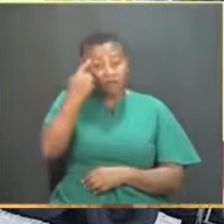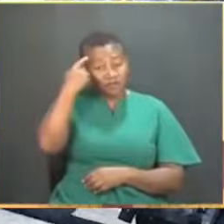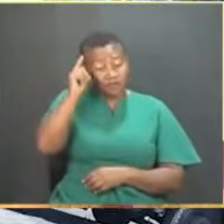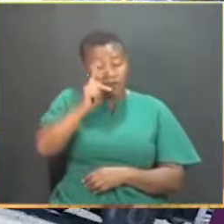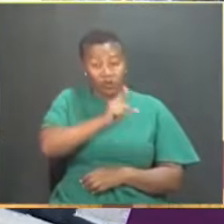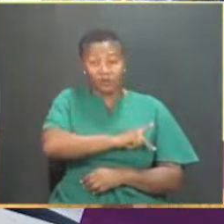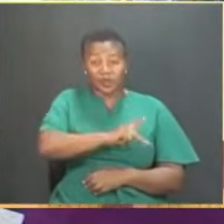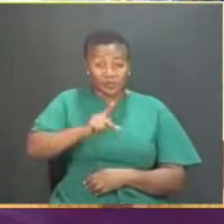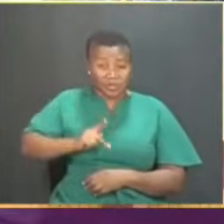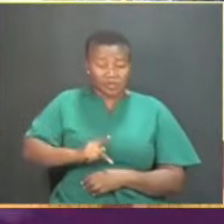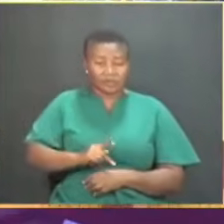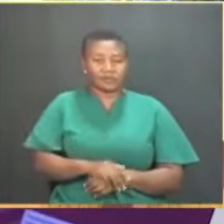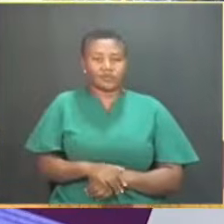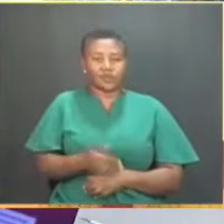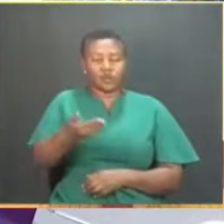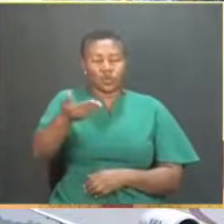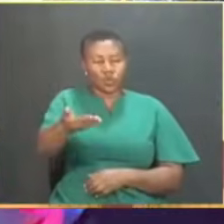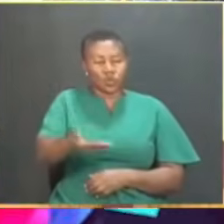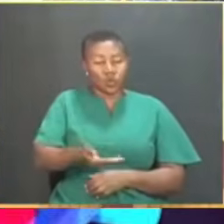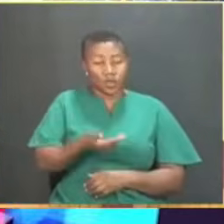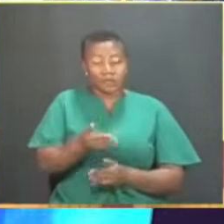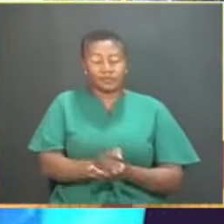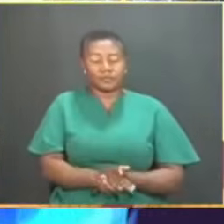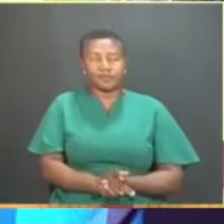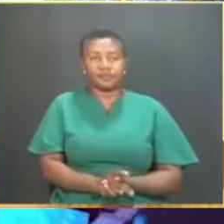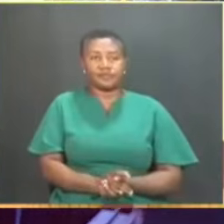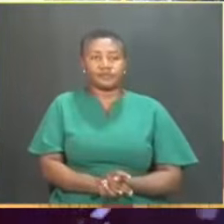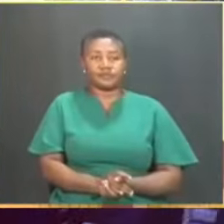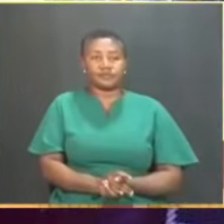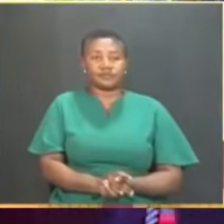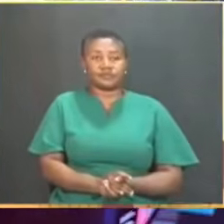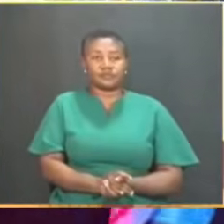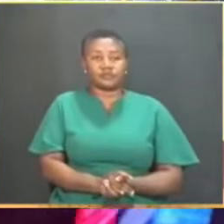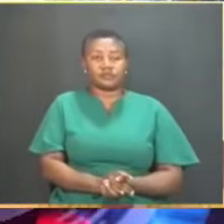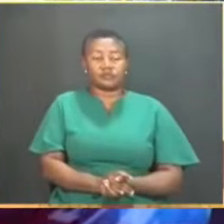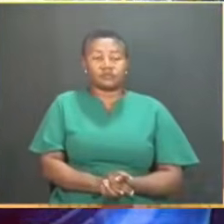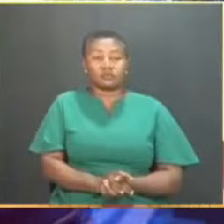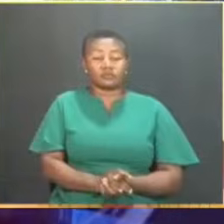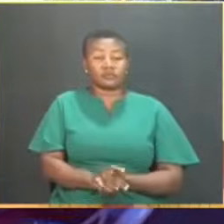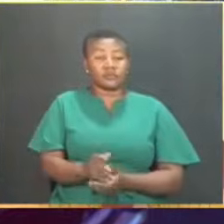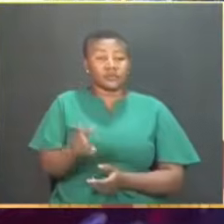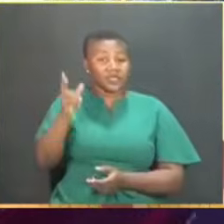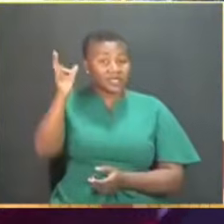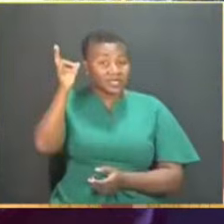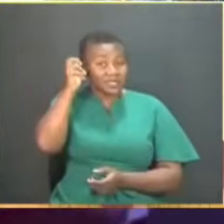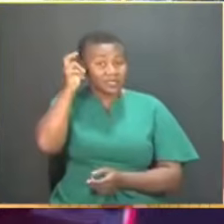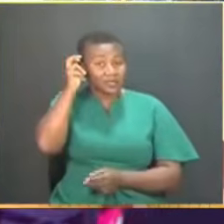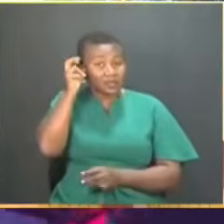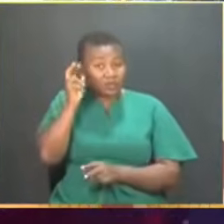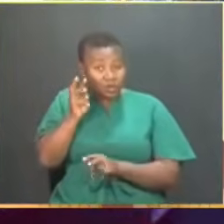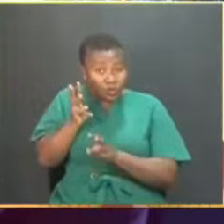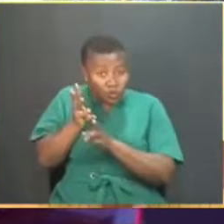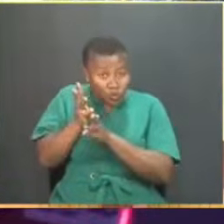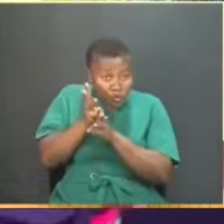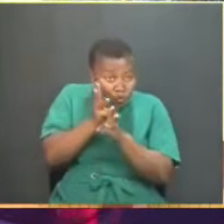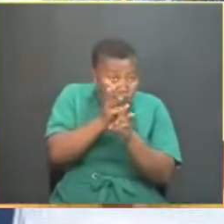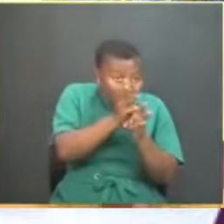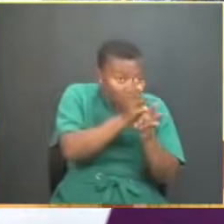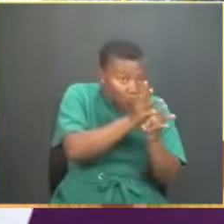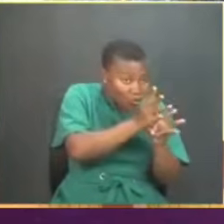are welcome. Please listen, watch their behavior, and help